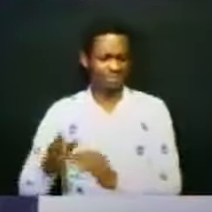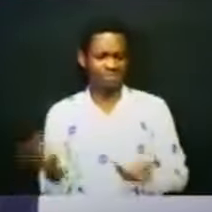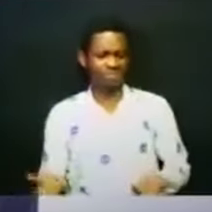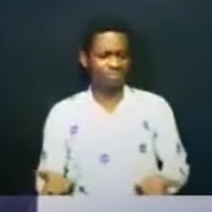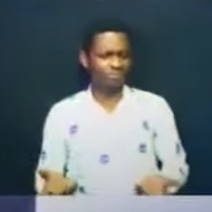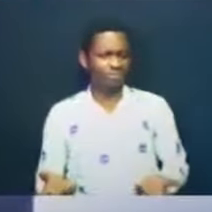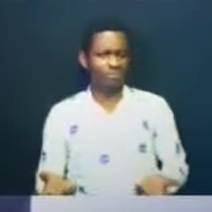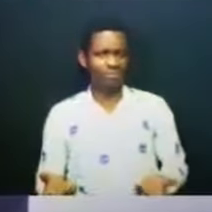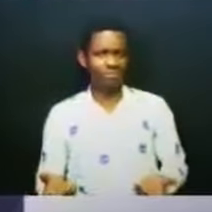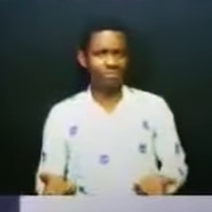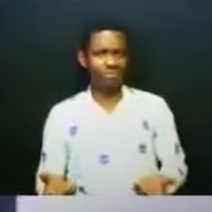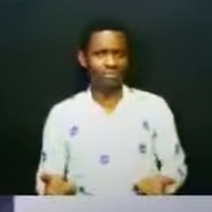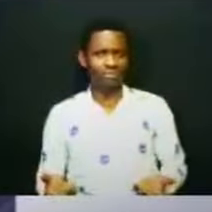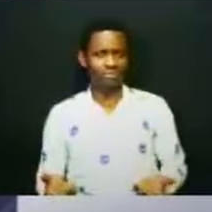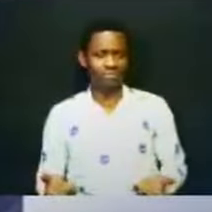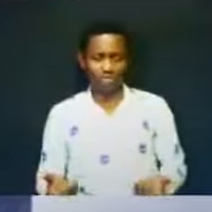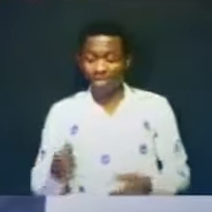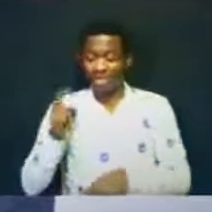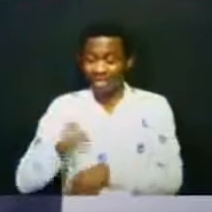these people were 2 years into the